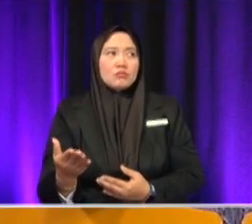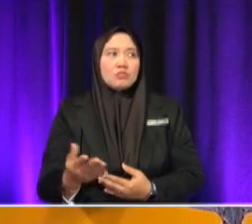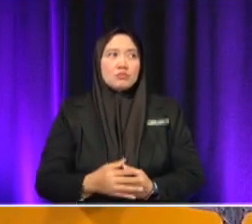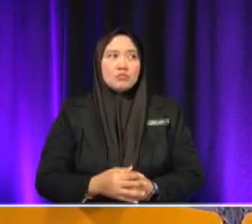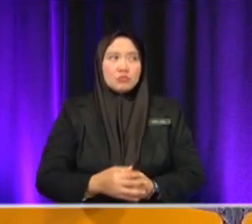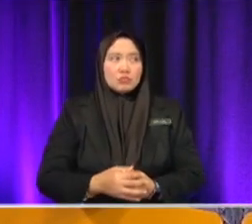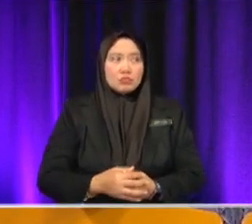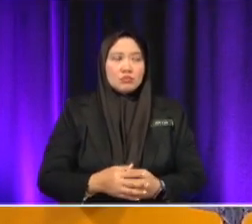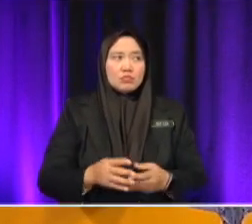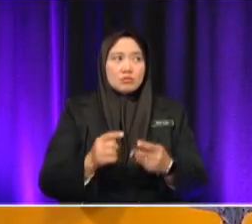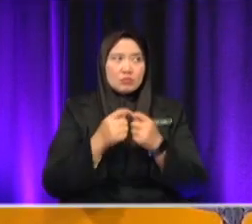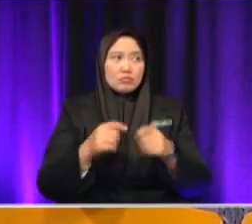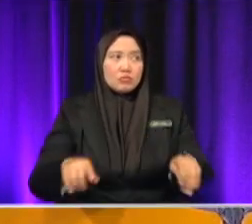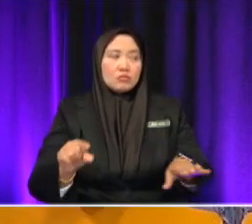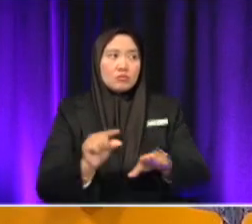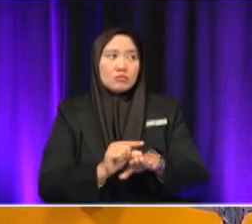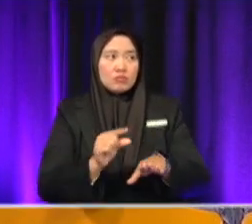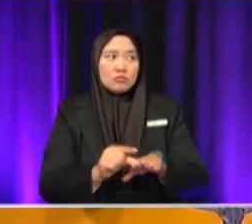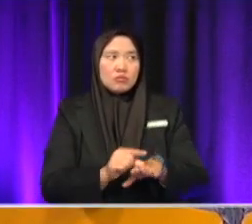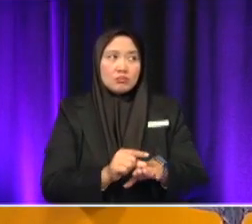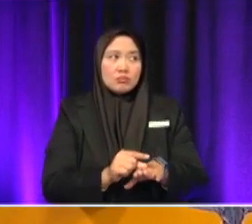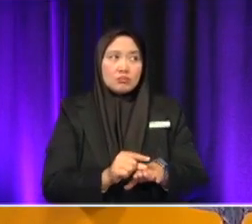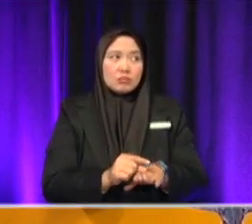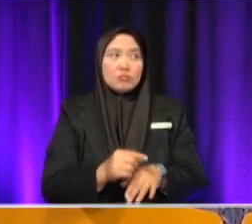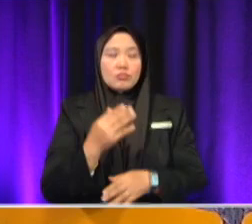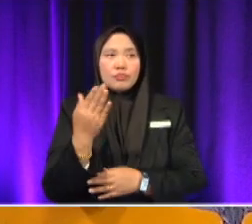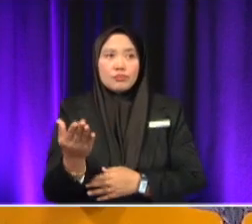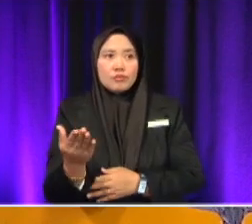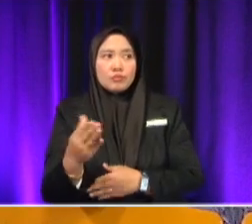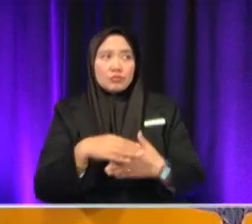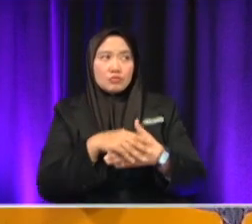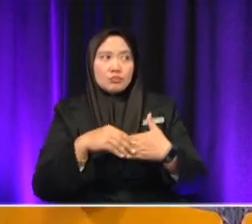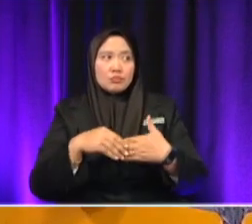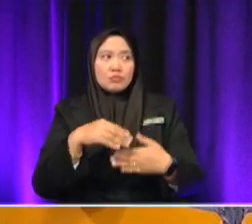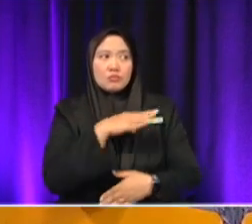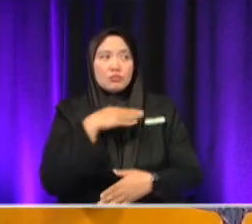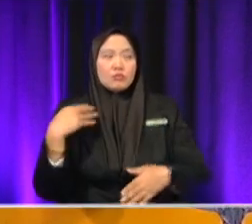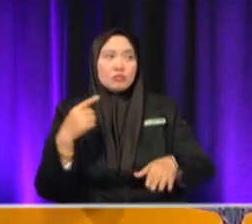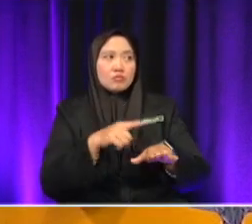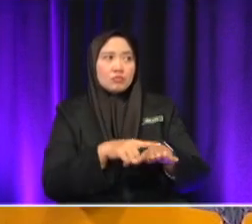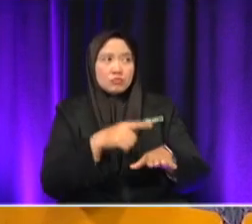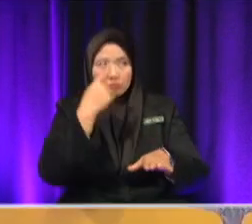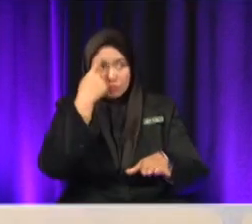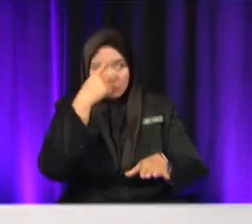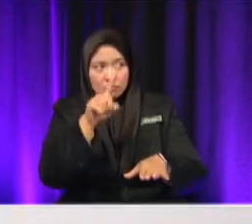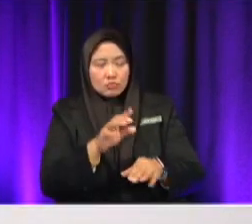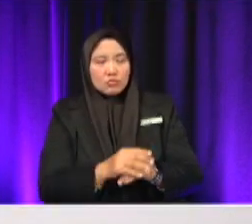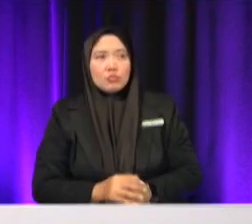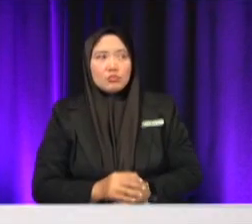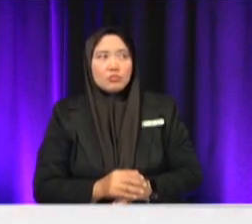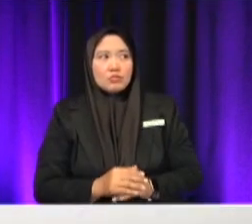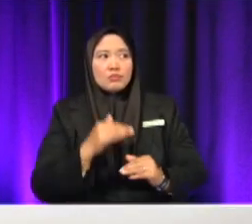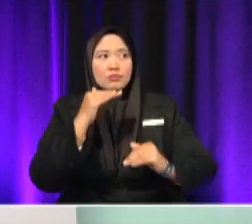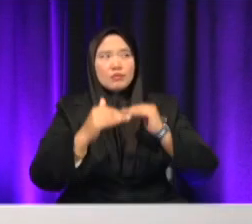and time to help others? So what about you, kids? Have you ever considered this? So anyone would like to